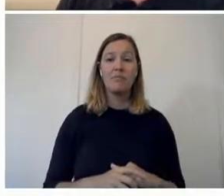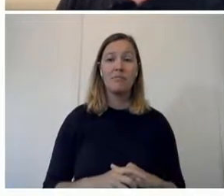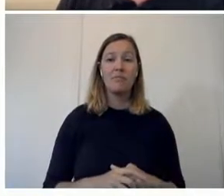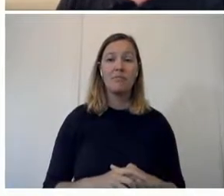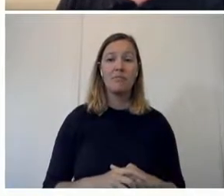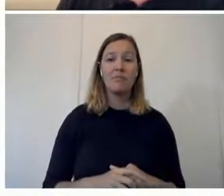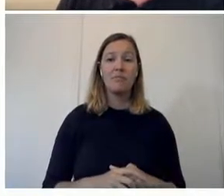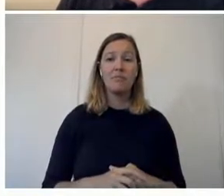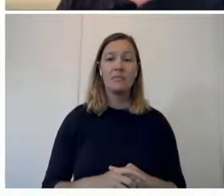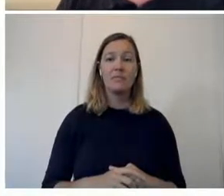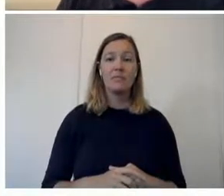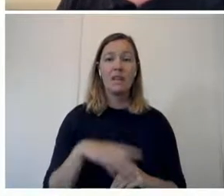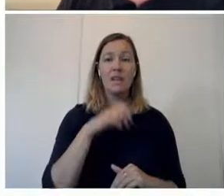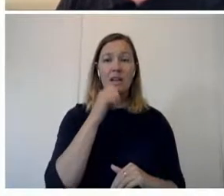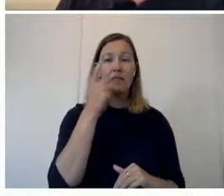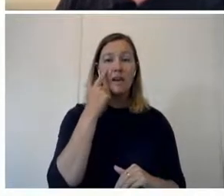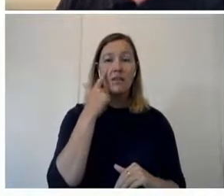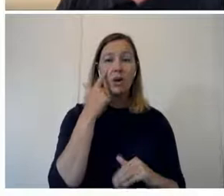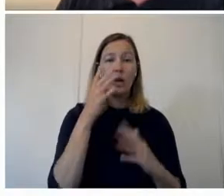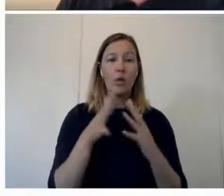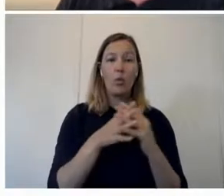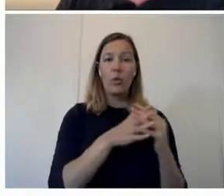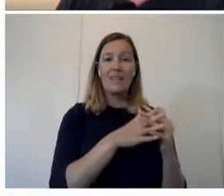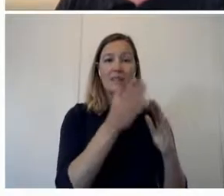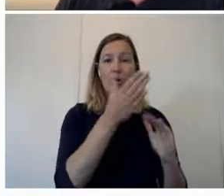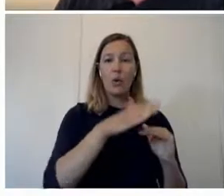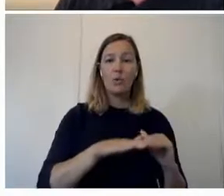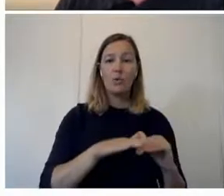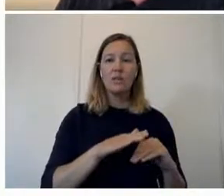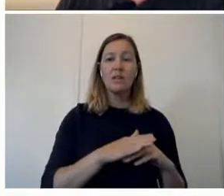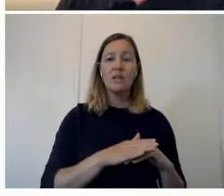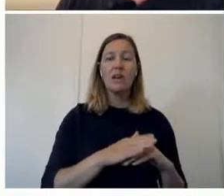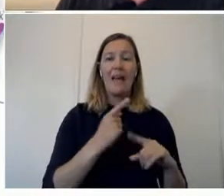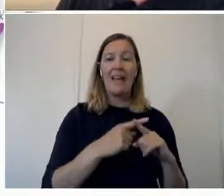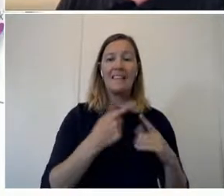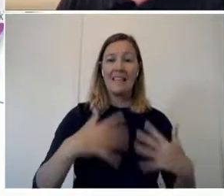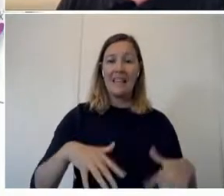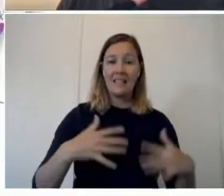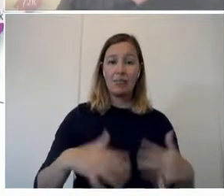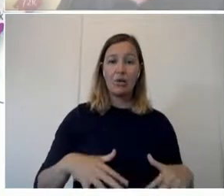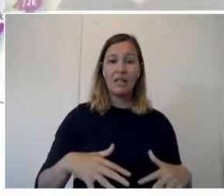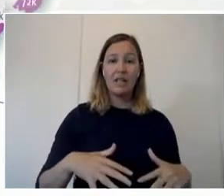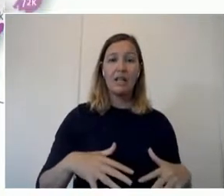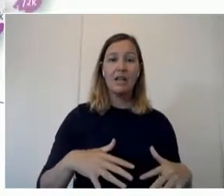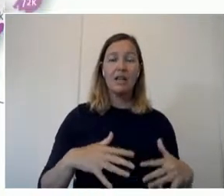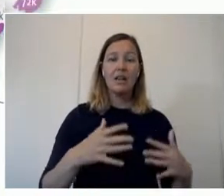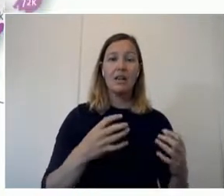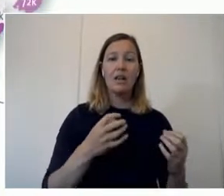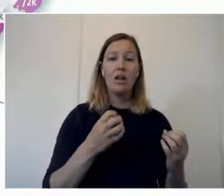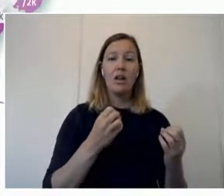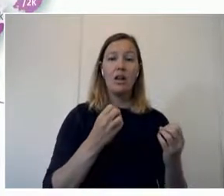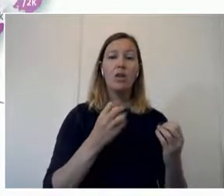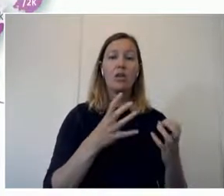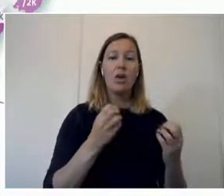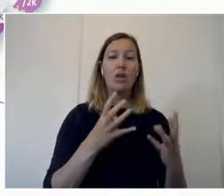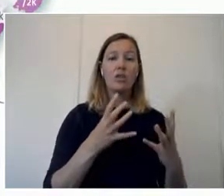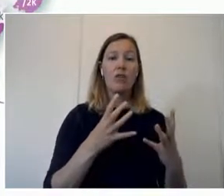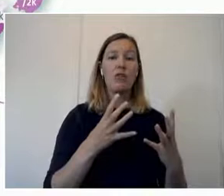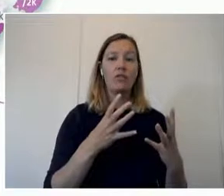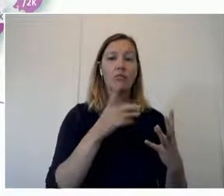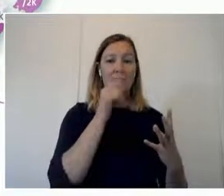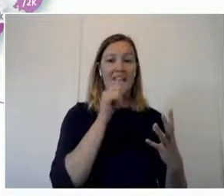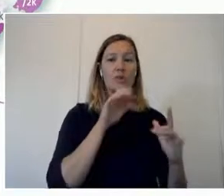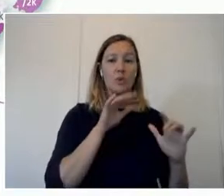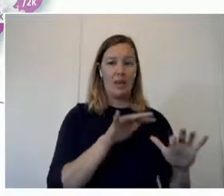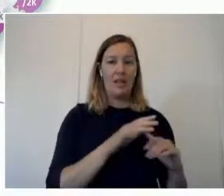is if you look at the West Coast and Canterbury, there's a lot of untapped potential there. So you know,